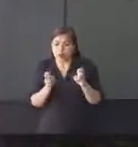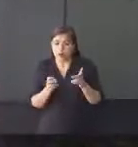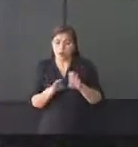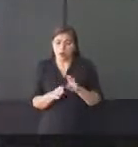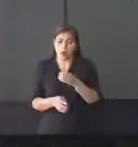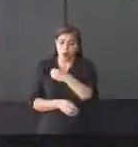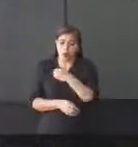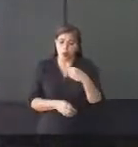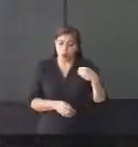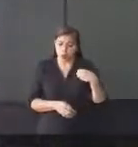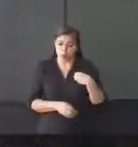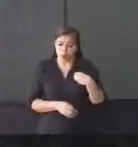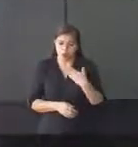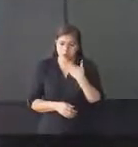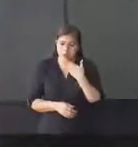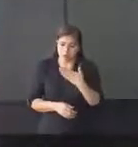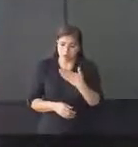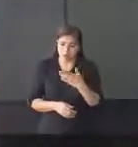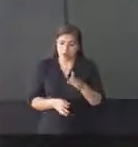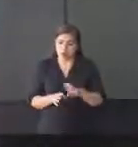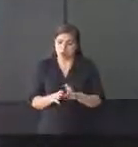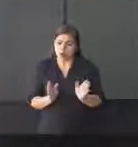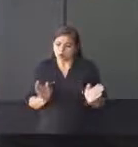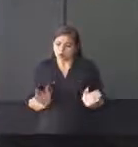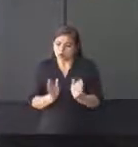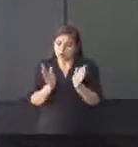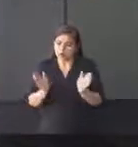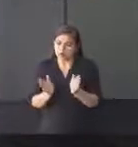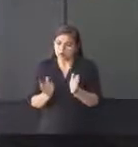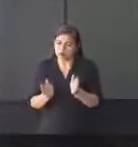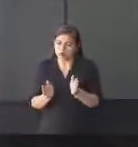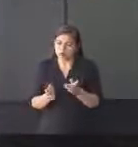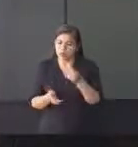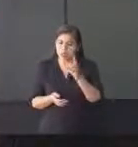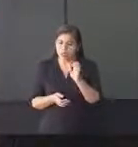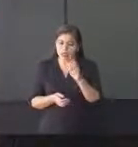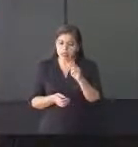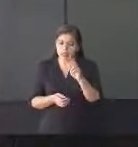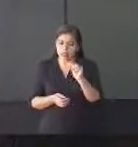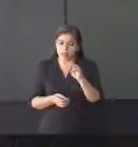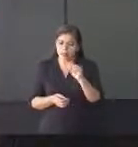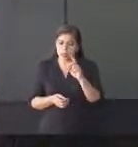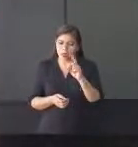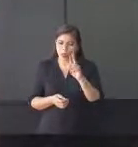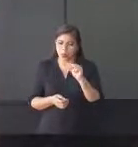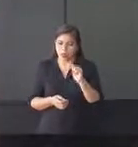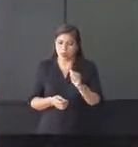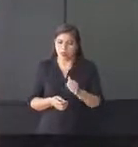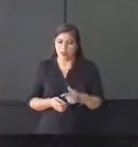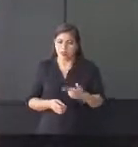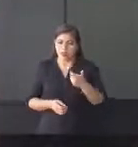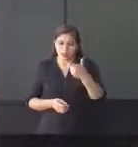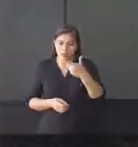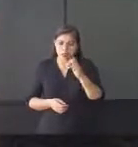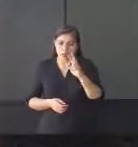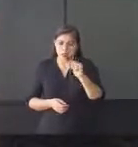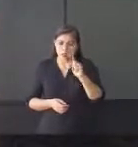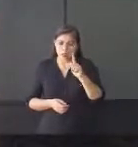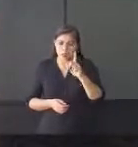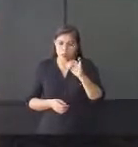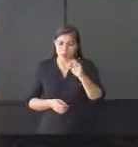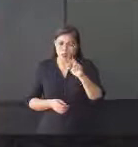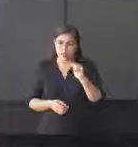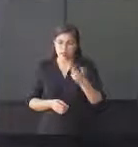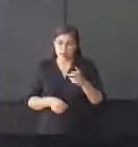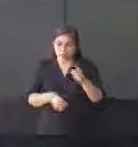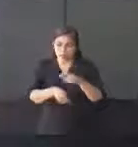will elaborate later on, which is specific commitment and specific initiatives in Extremadura.